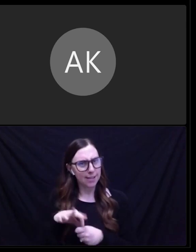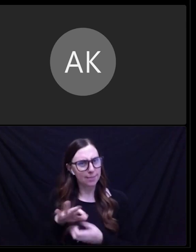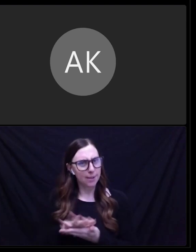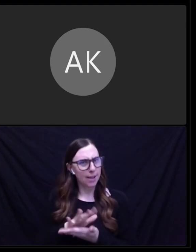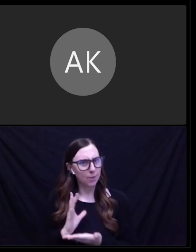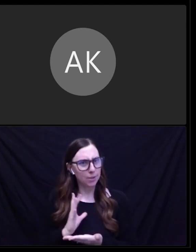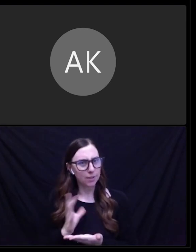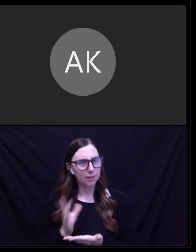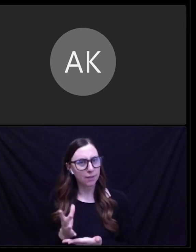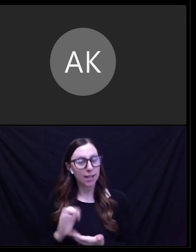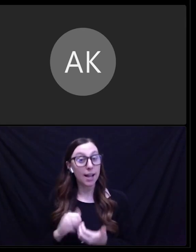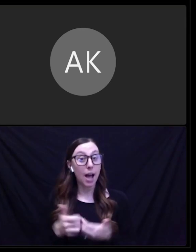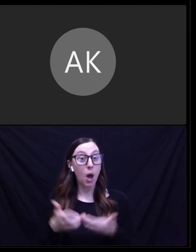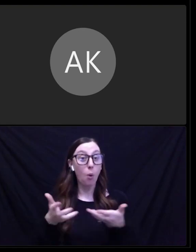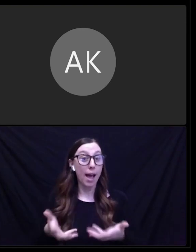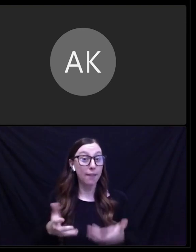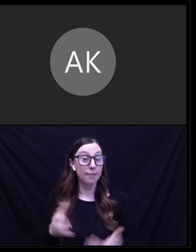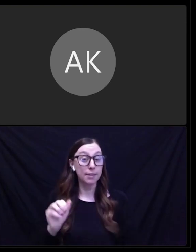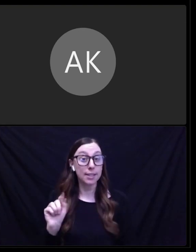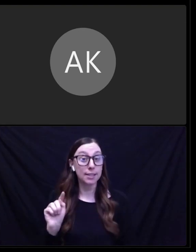How heavy is the ATI?